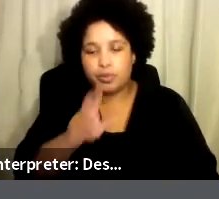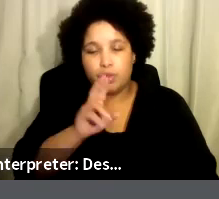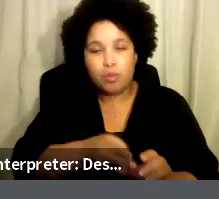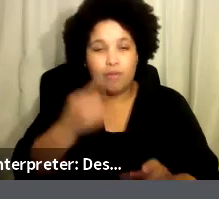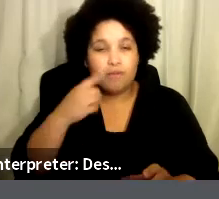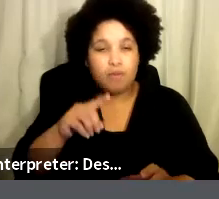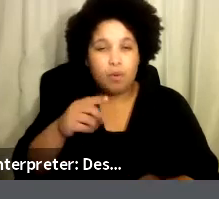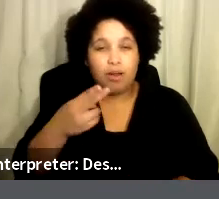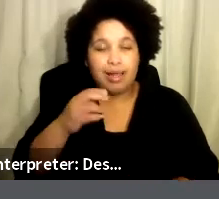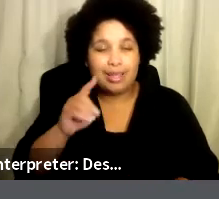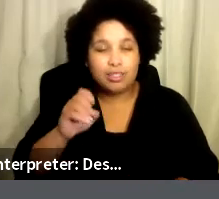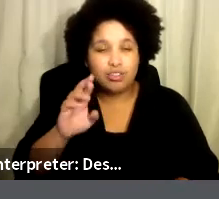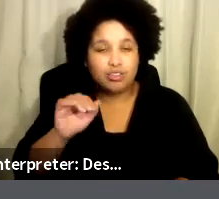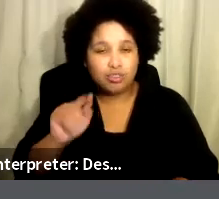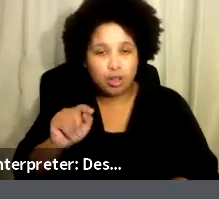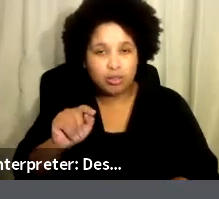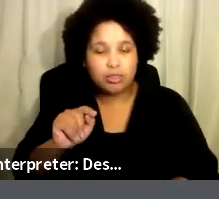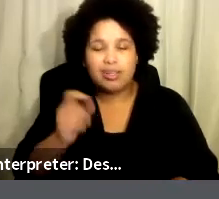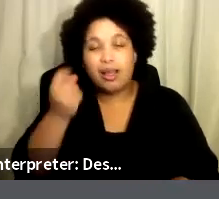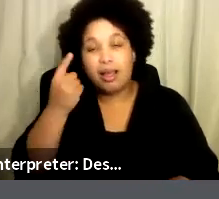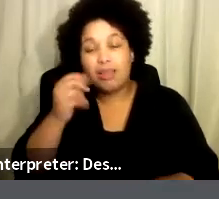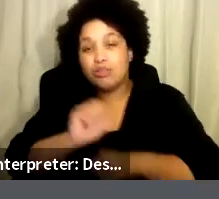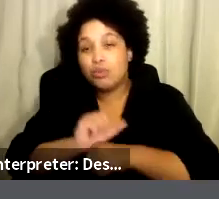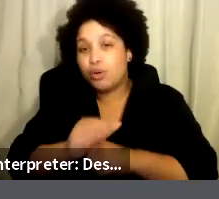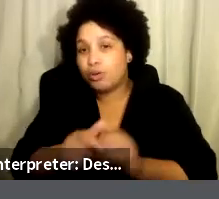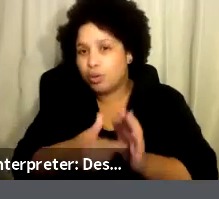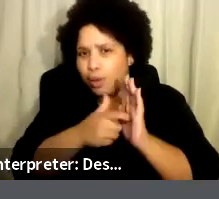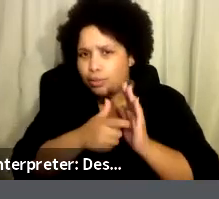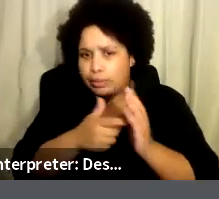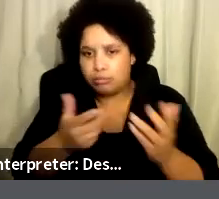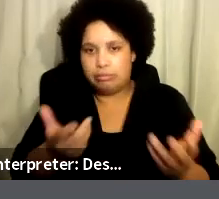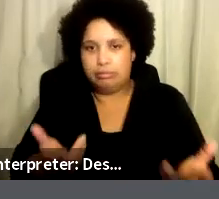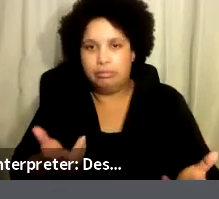or preschool, but there's a work requirement. How could they